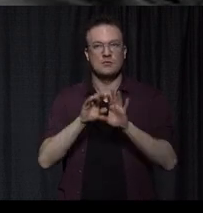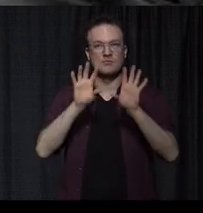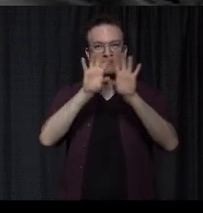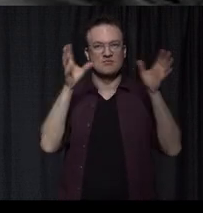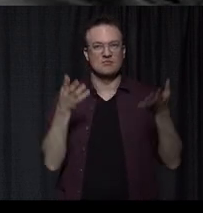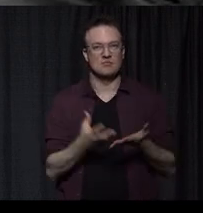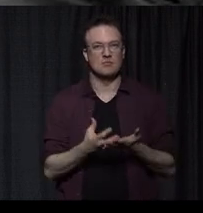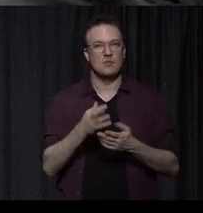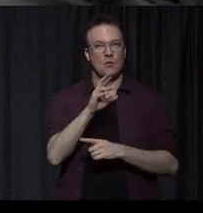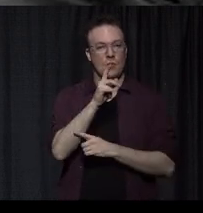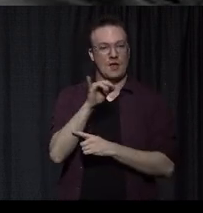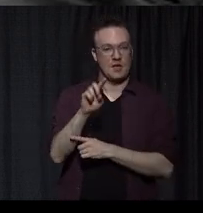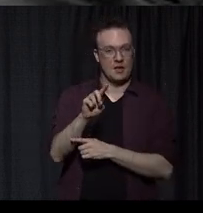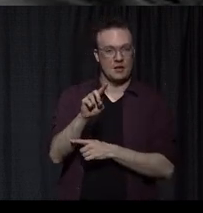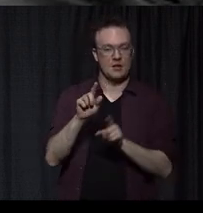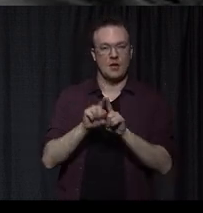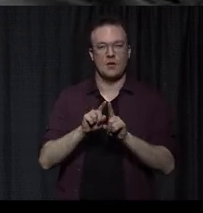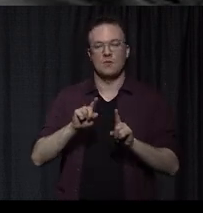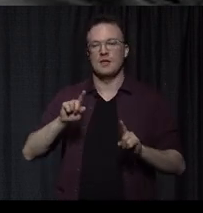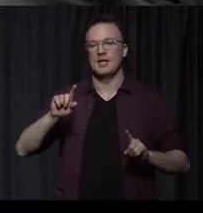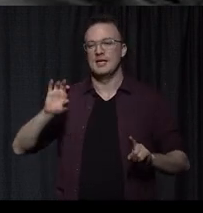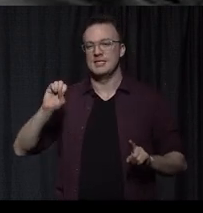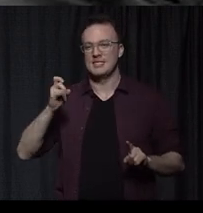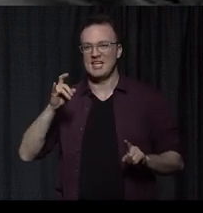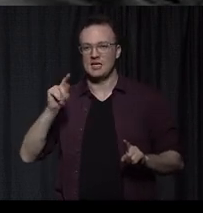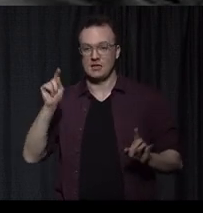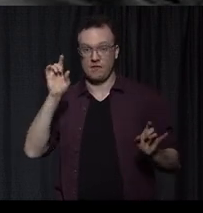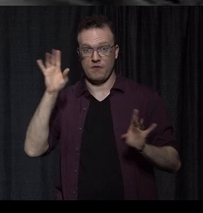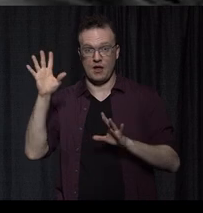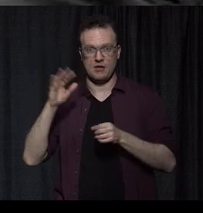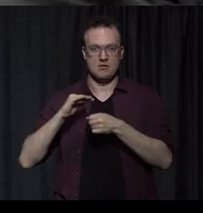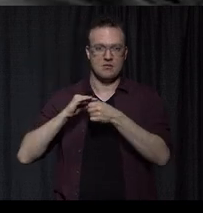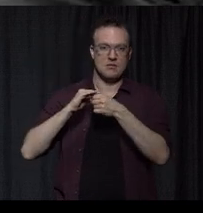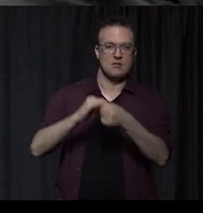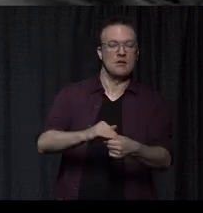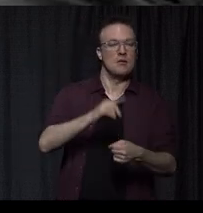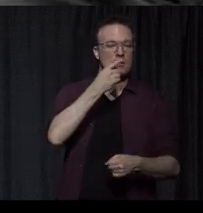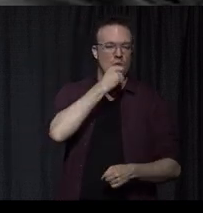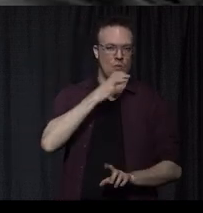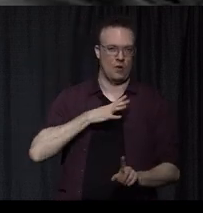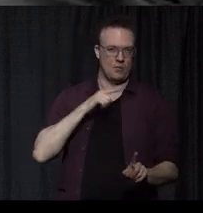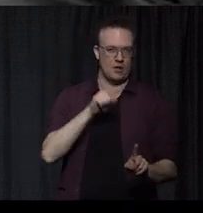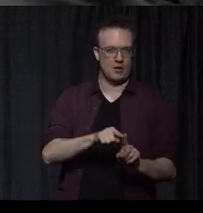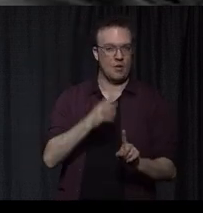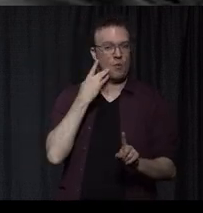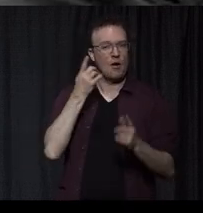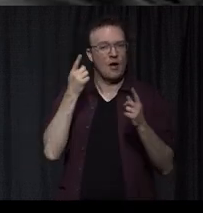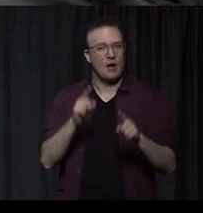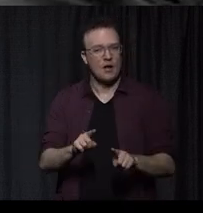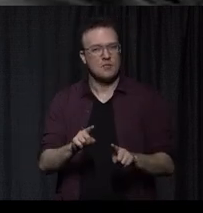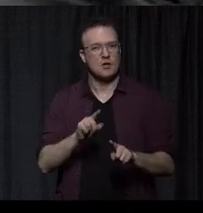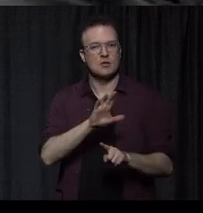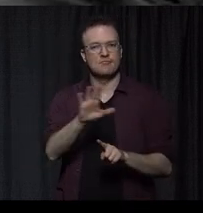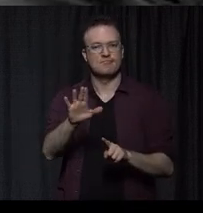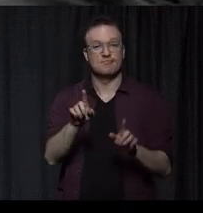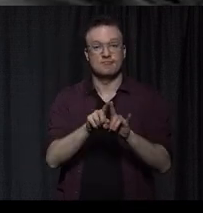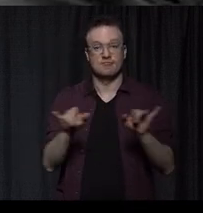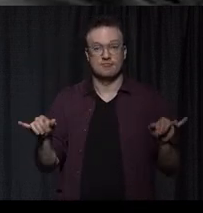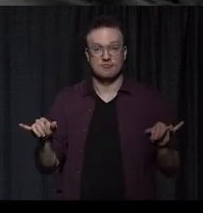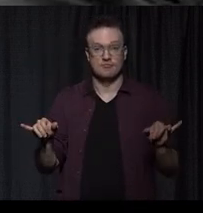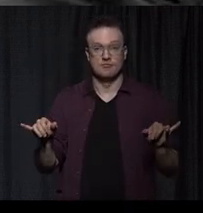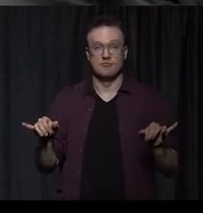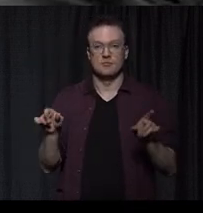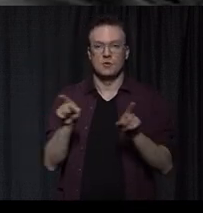co-constitutive, racialized, and sexist violence that befalls black women as a result of their simultaneous